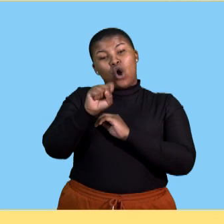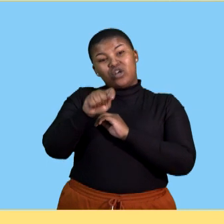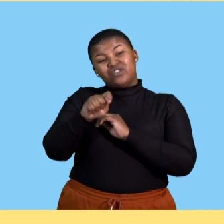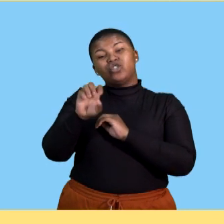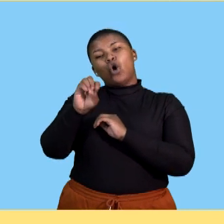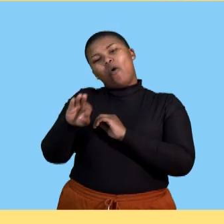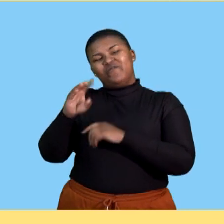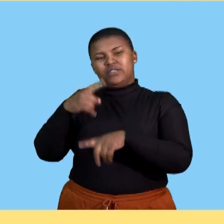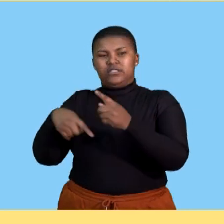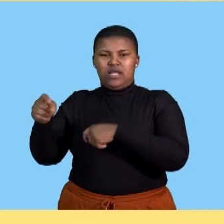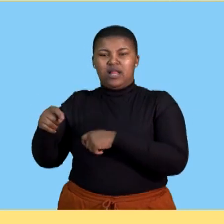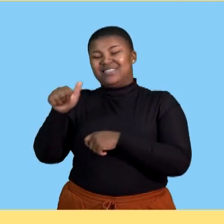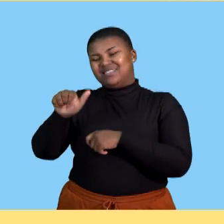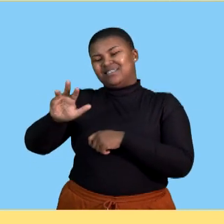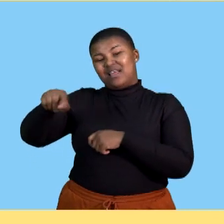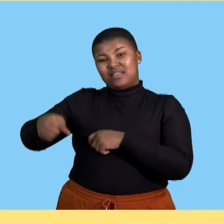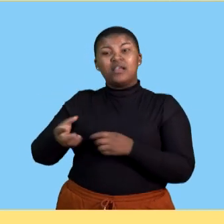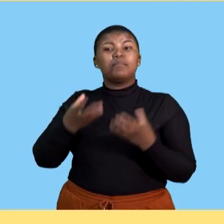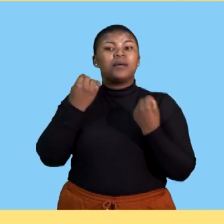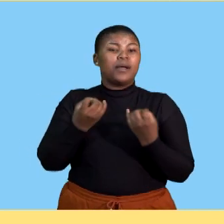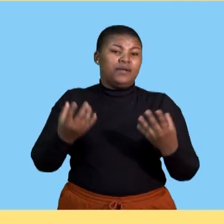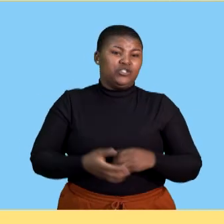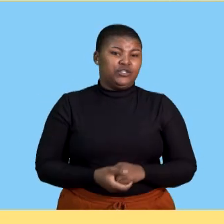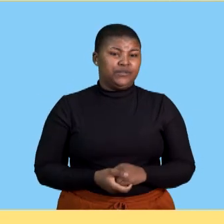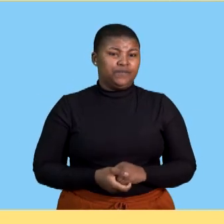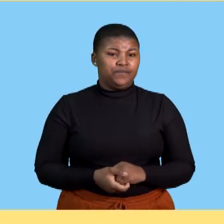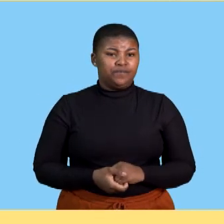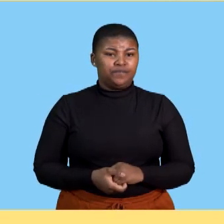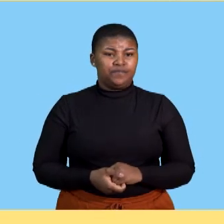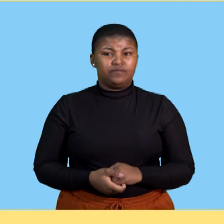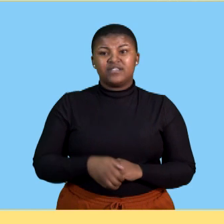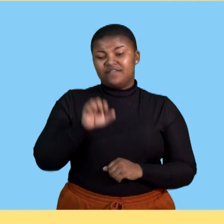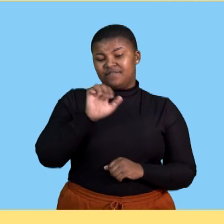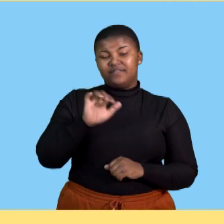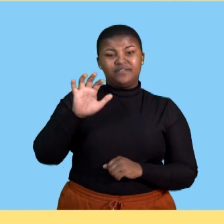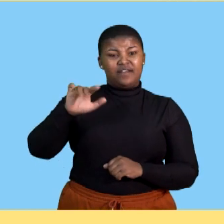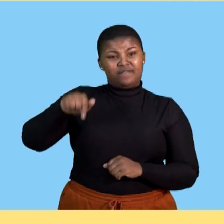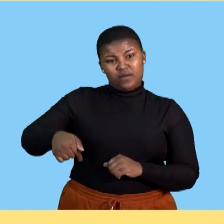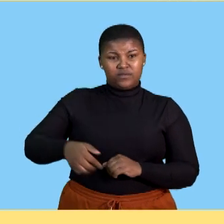cost of sales, which is 69,000, then I will remain with